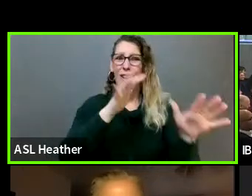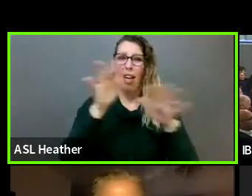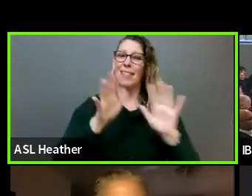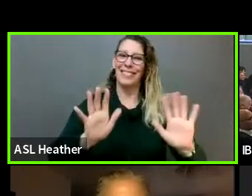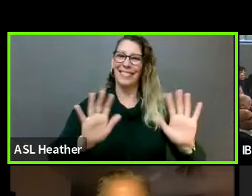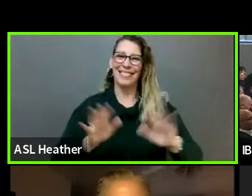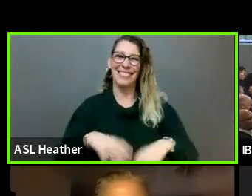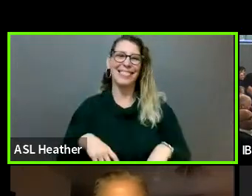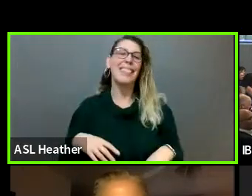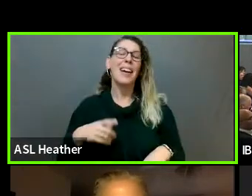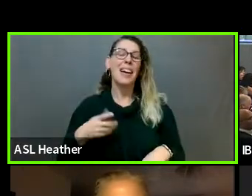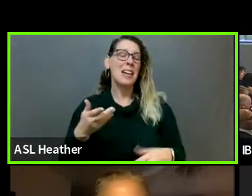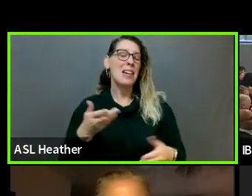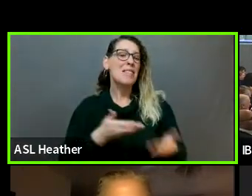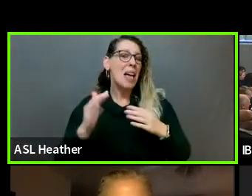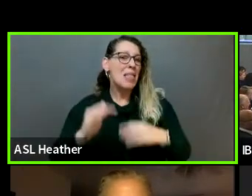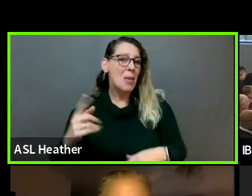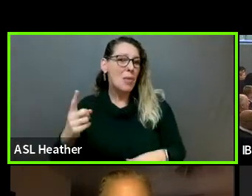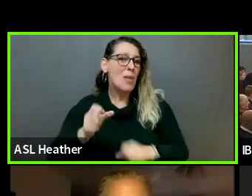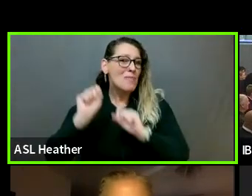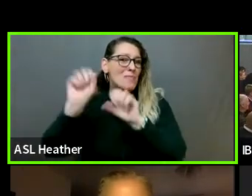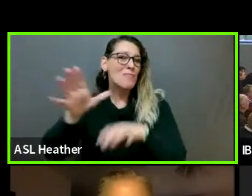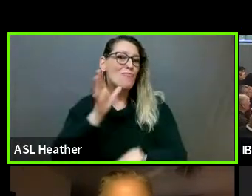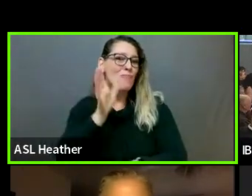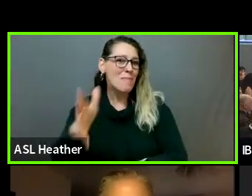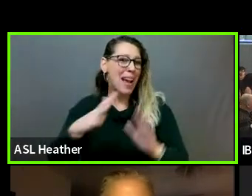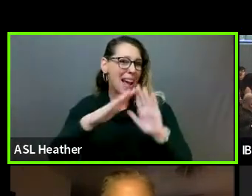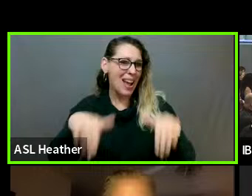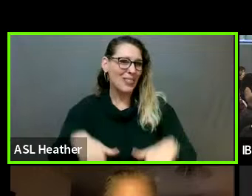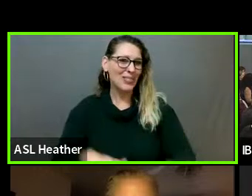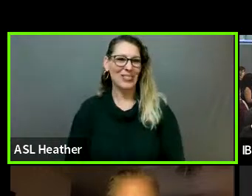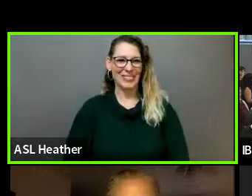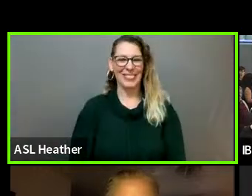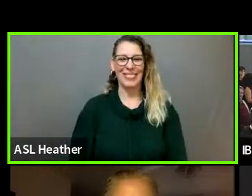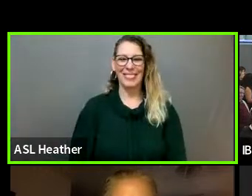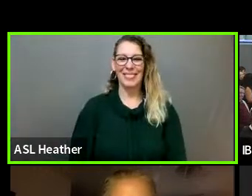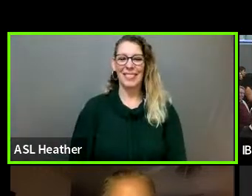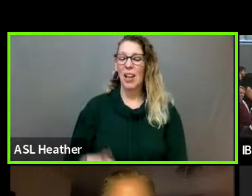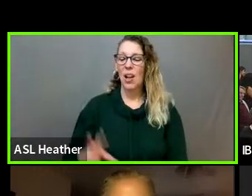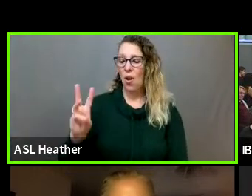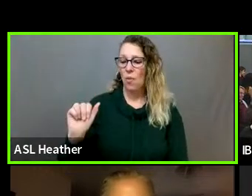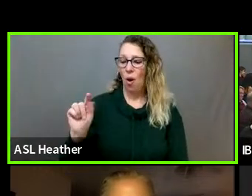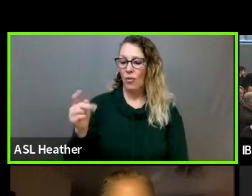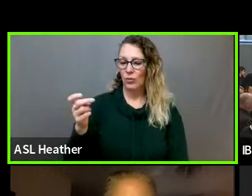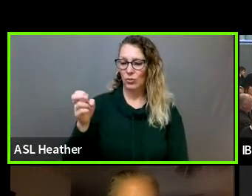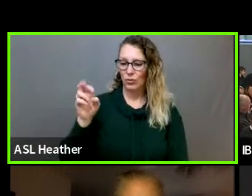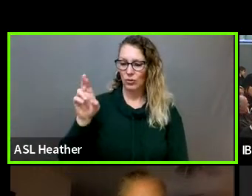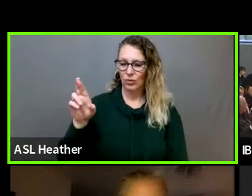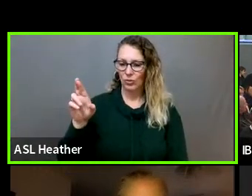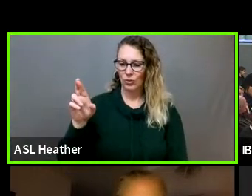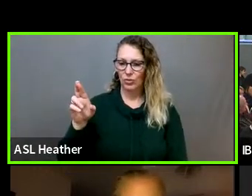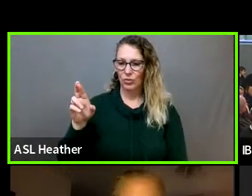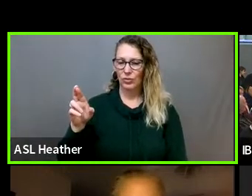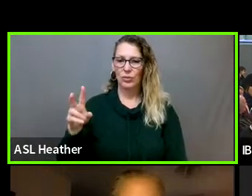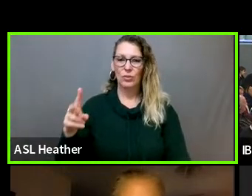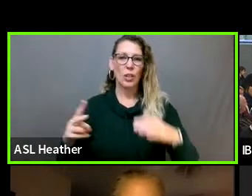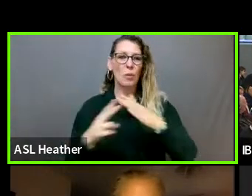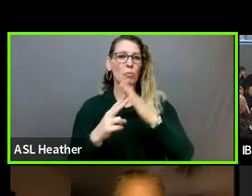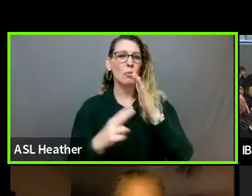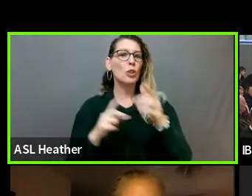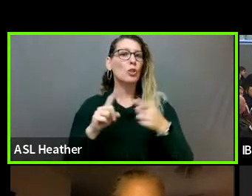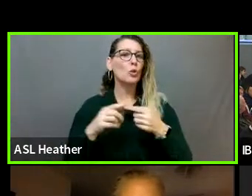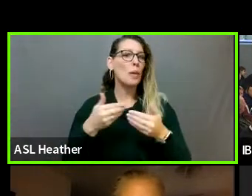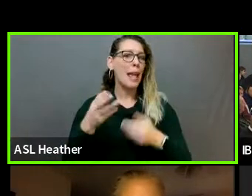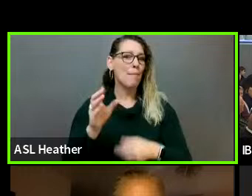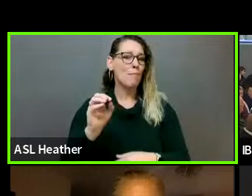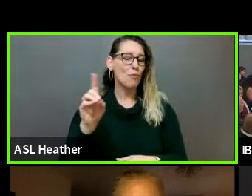It's taking the little one to grandmother's house. That's what we're doing. Hi, I'm Walter Valenta. I'm a Bridgeton neighborhood resident. I'm also